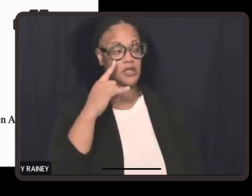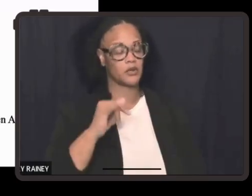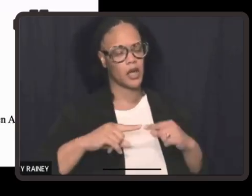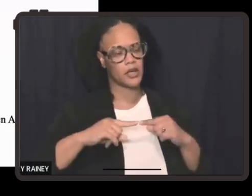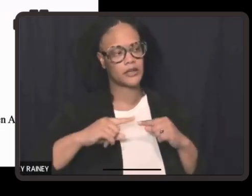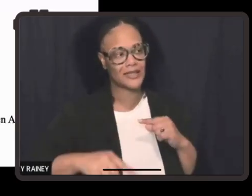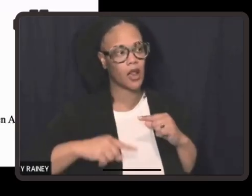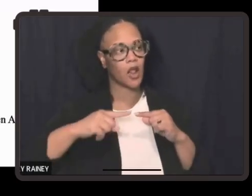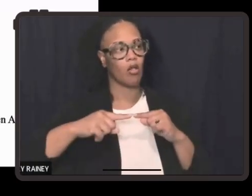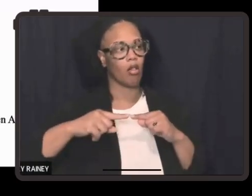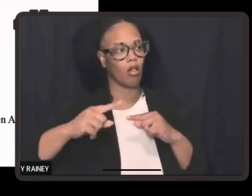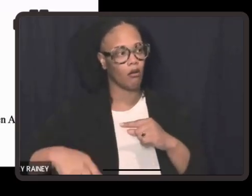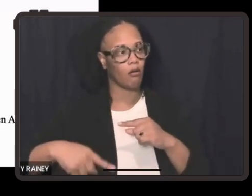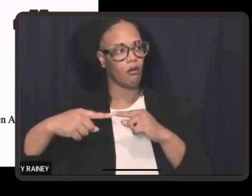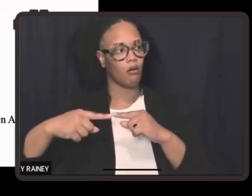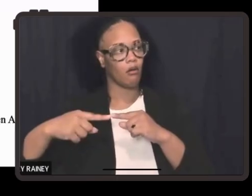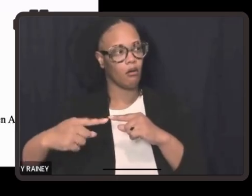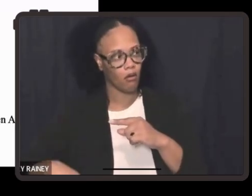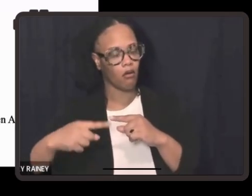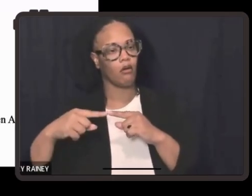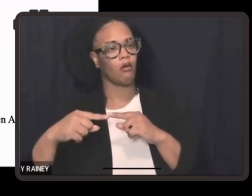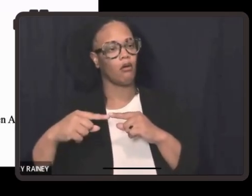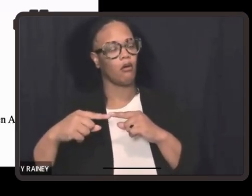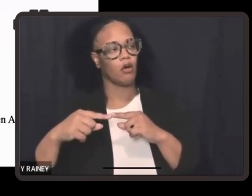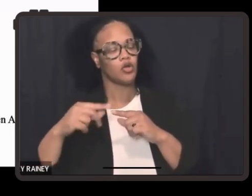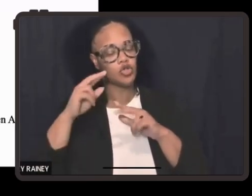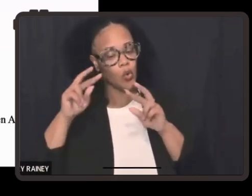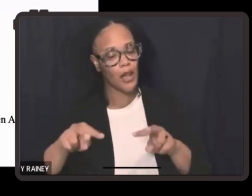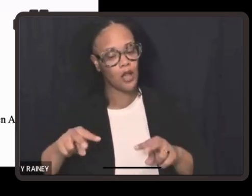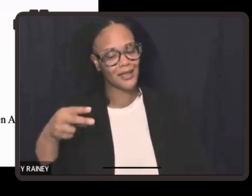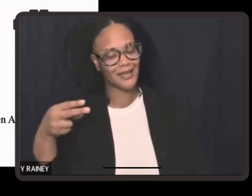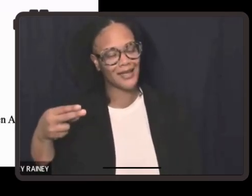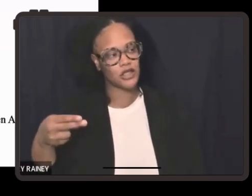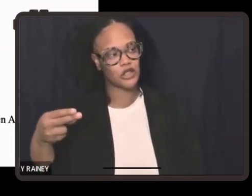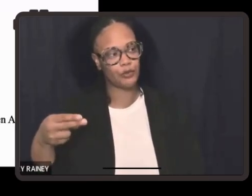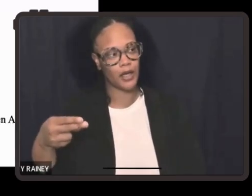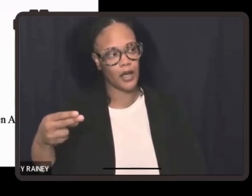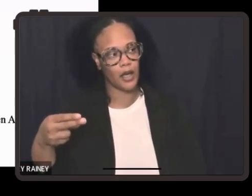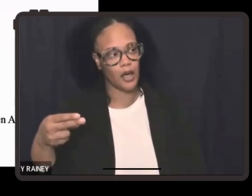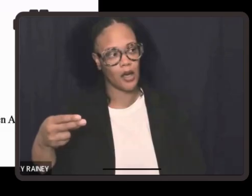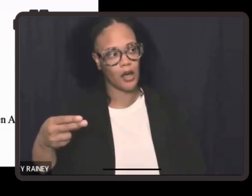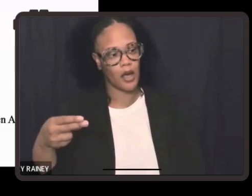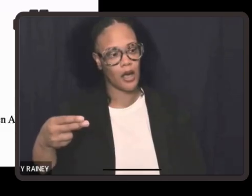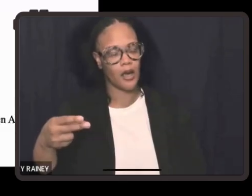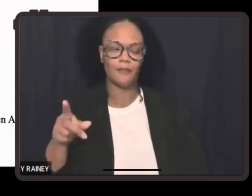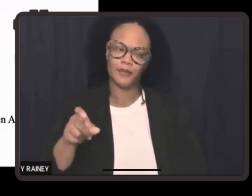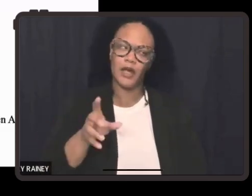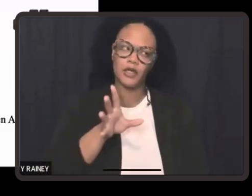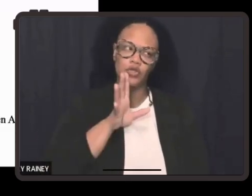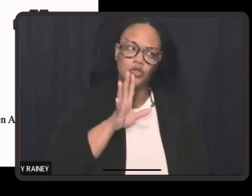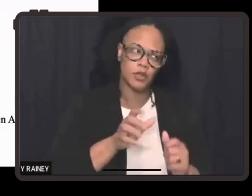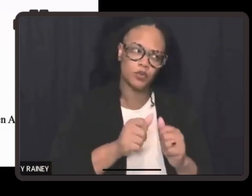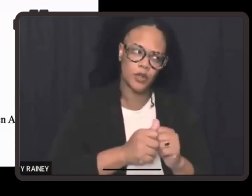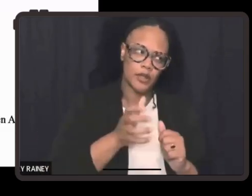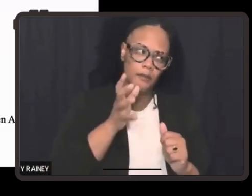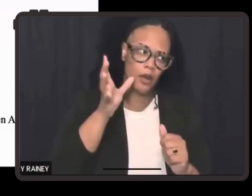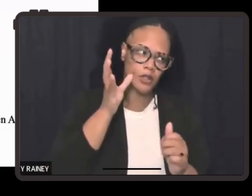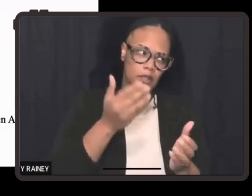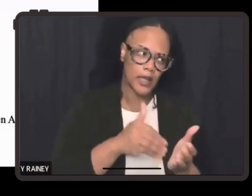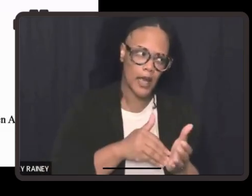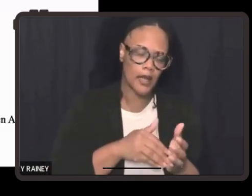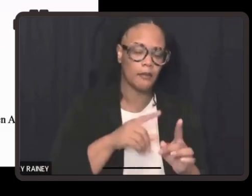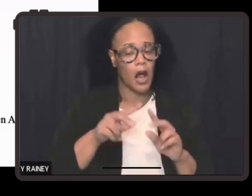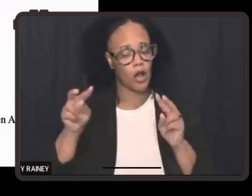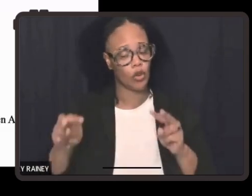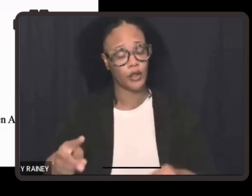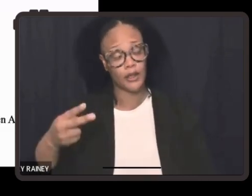And the history I took a good history back then, and I need to speak to the parents again, was